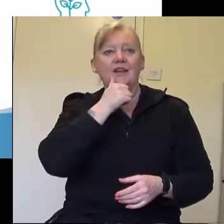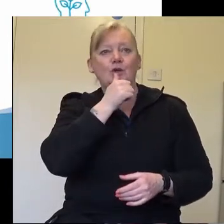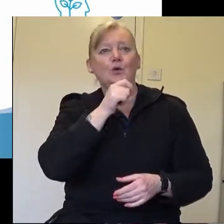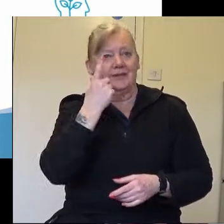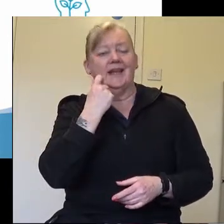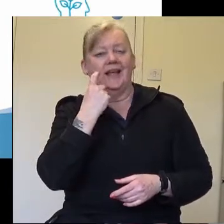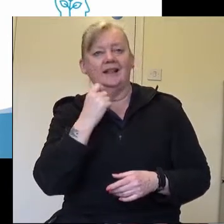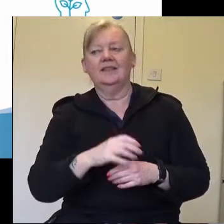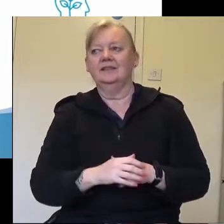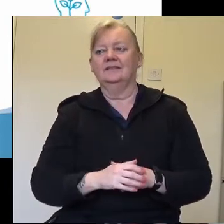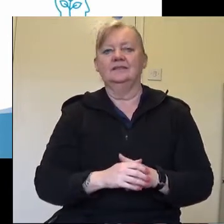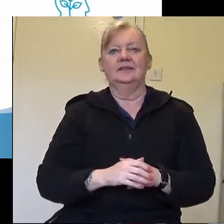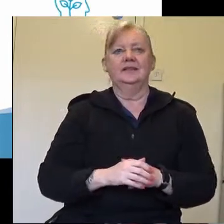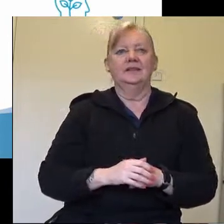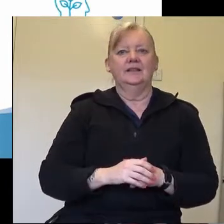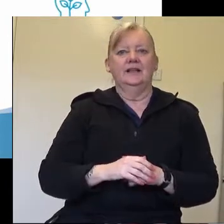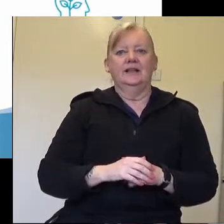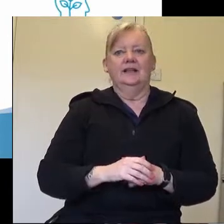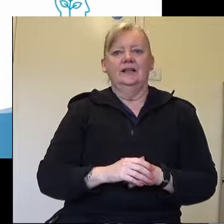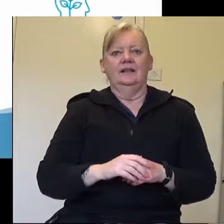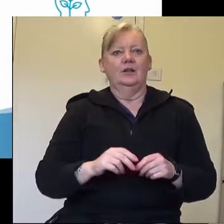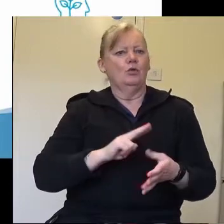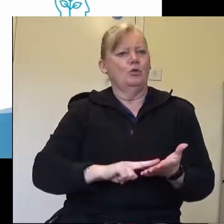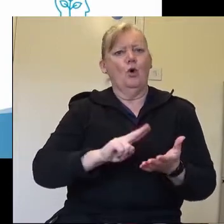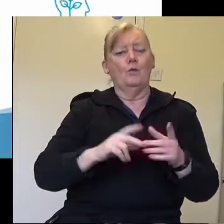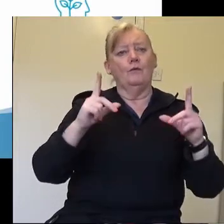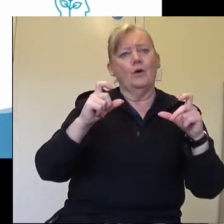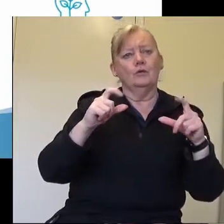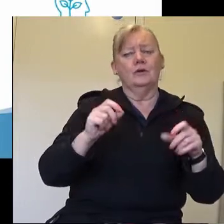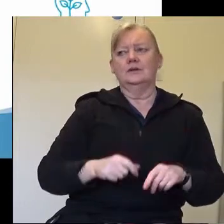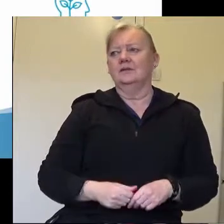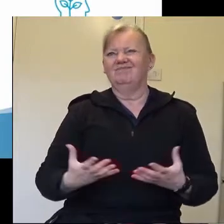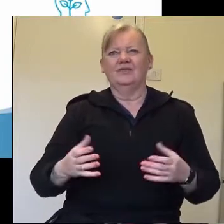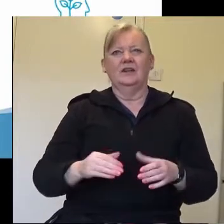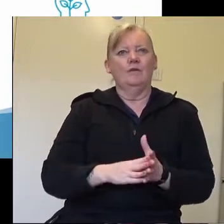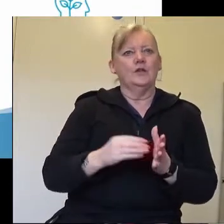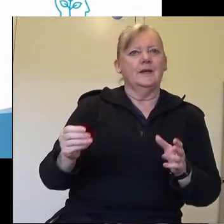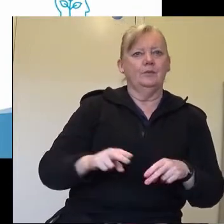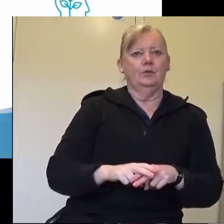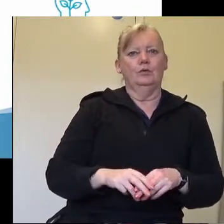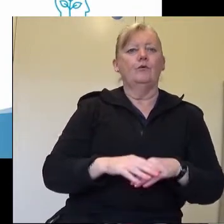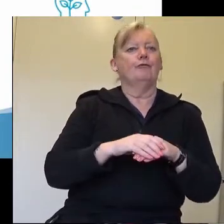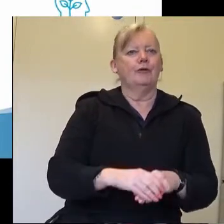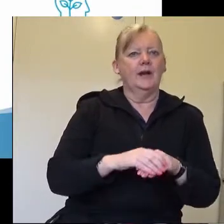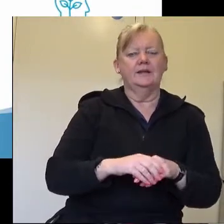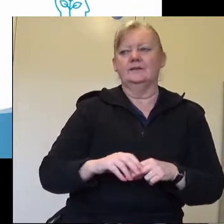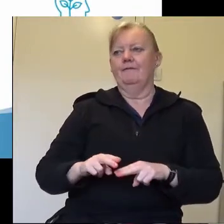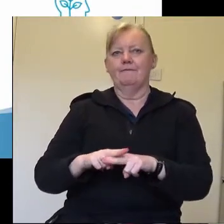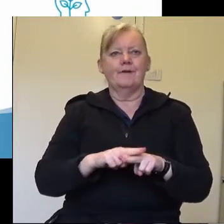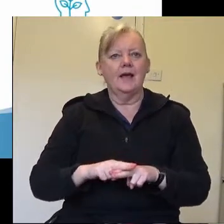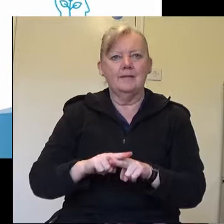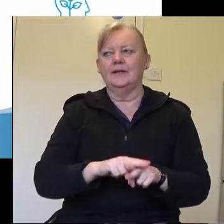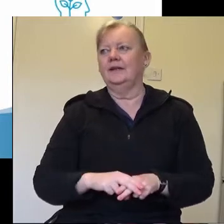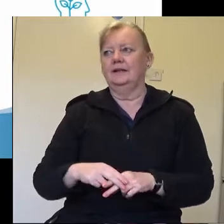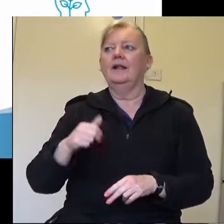by the young people, and that is normal photographs, like they're with their friends, with their families, but